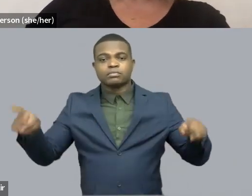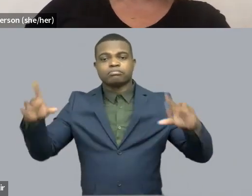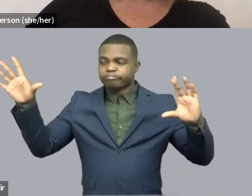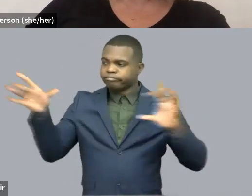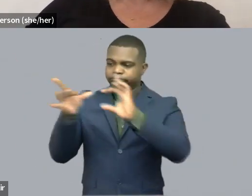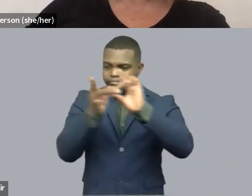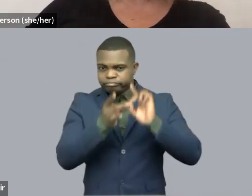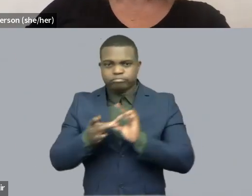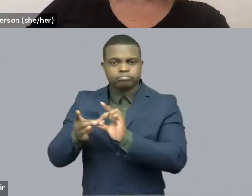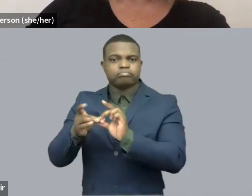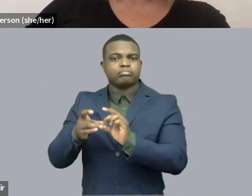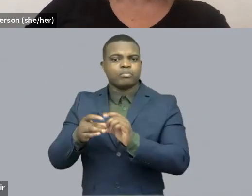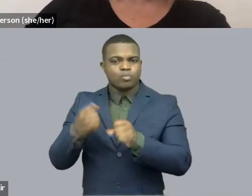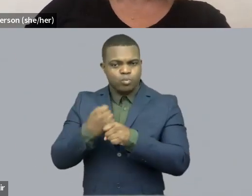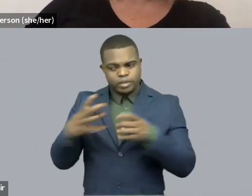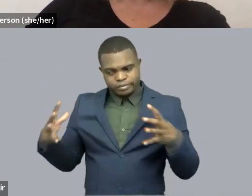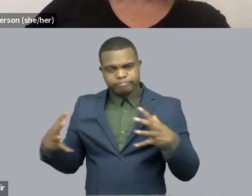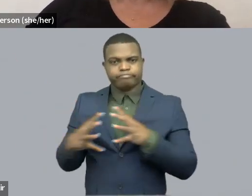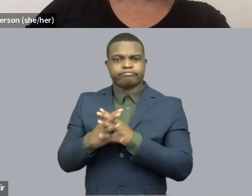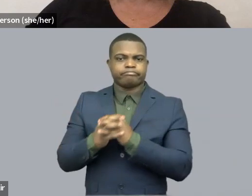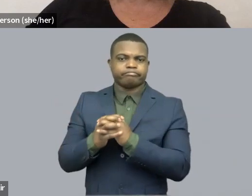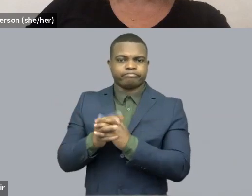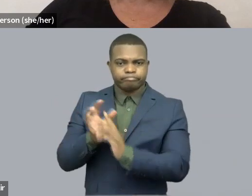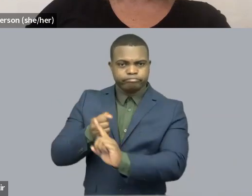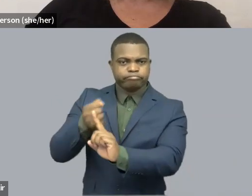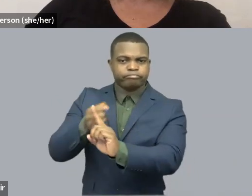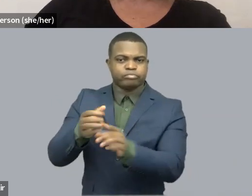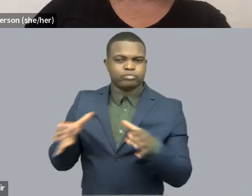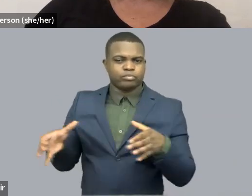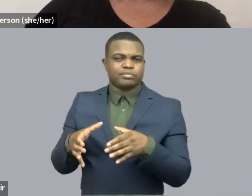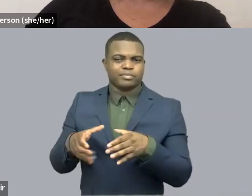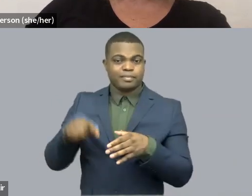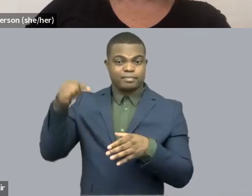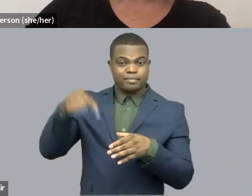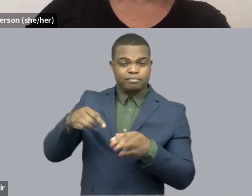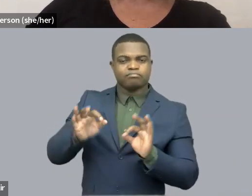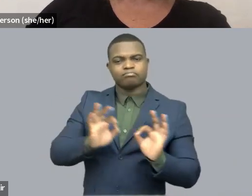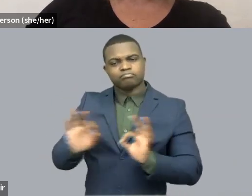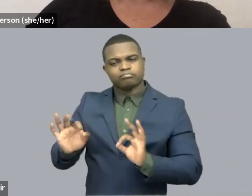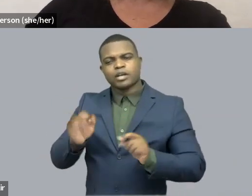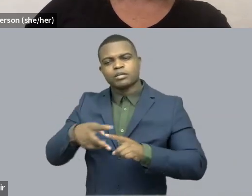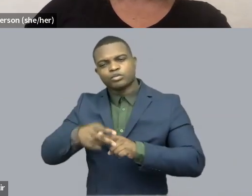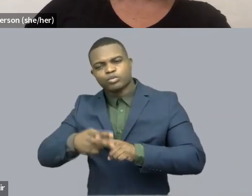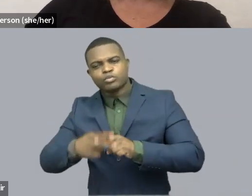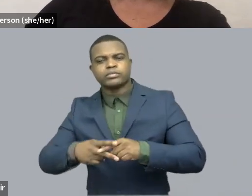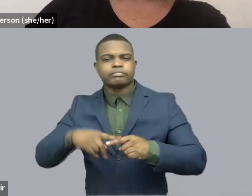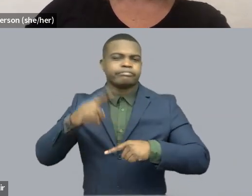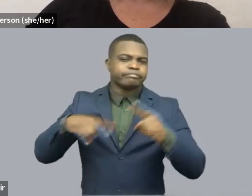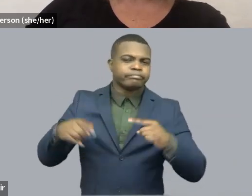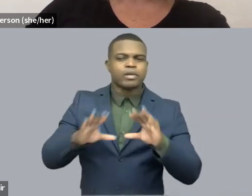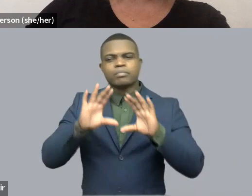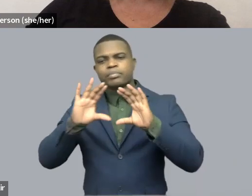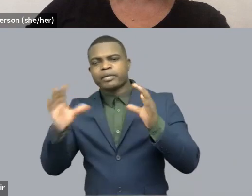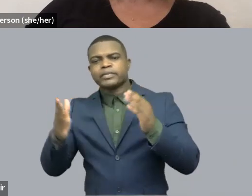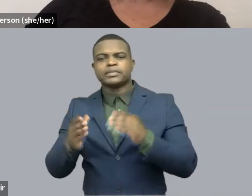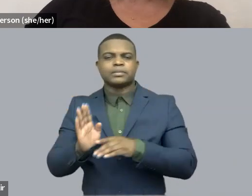producing, I mentioned before the program that we have to assist other civil society organizations, the CyberPeace Builders, by